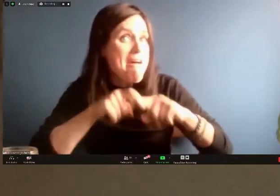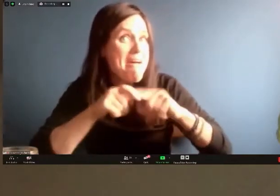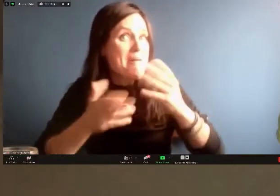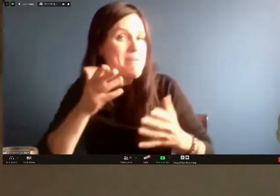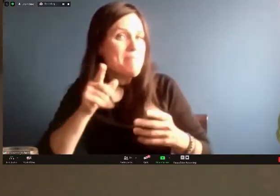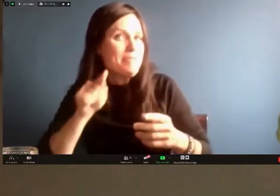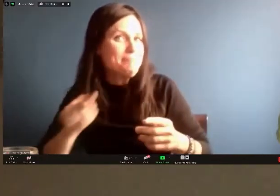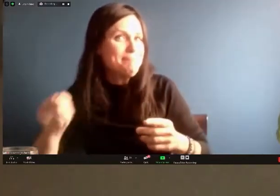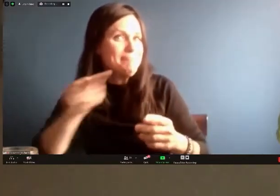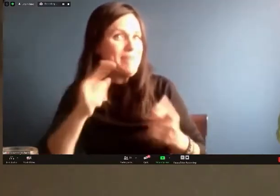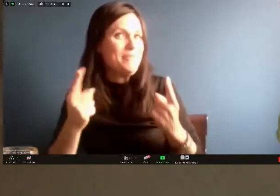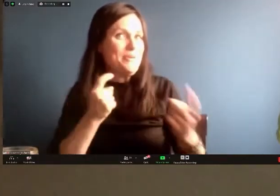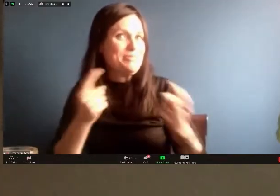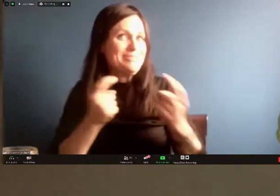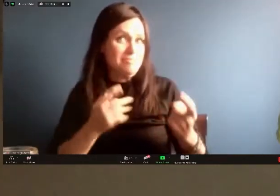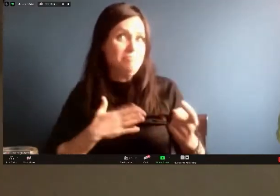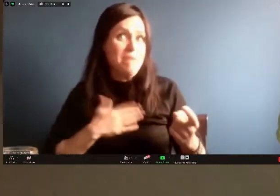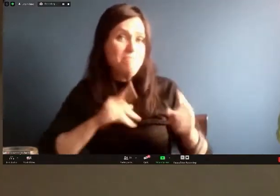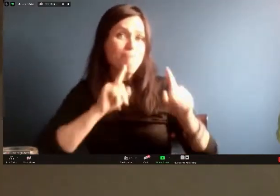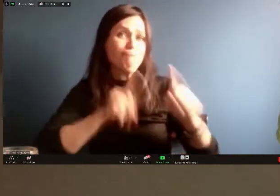I'm happy to answer anything.